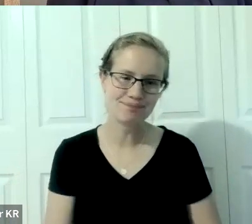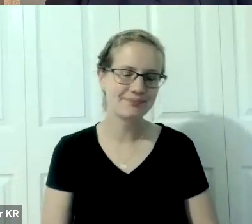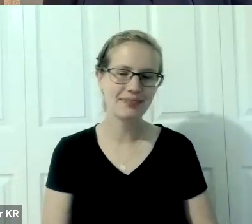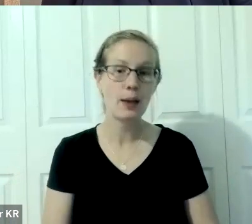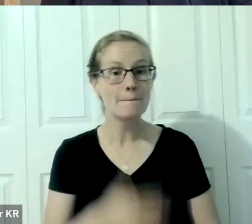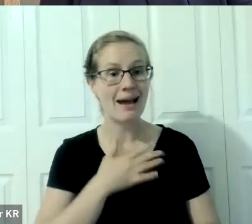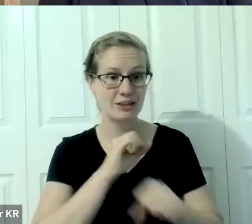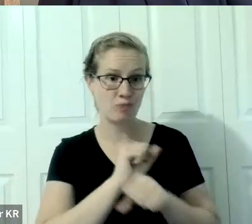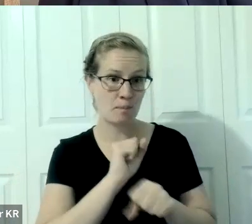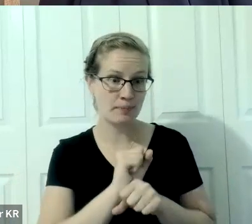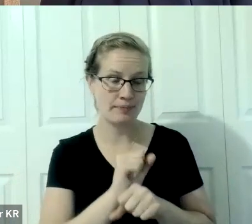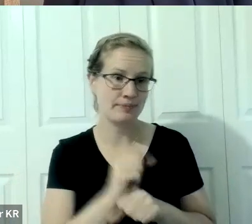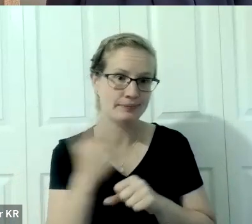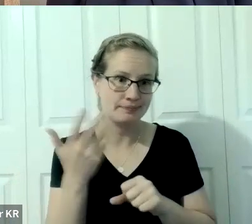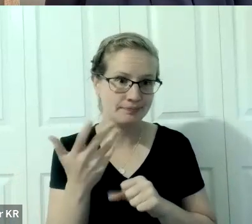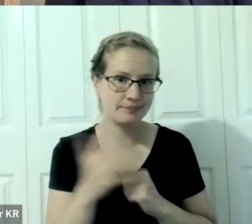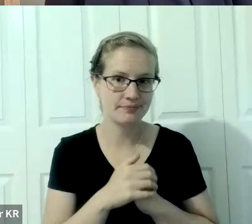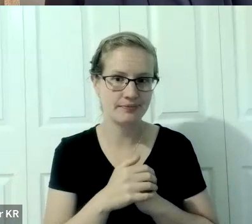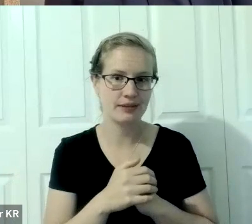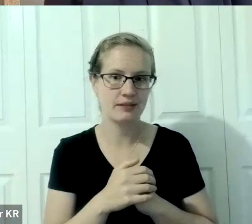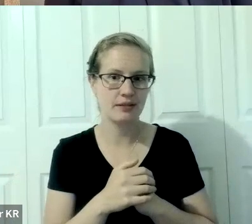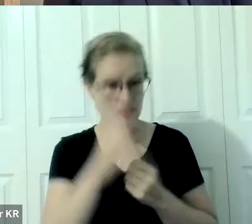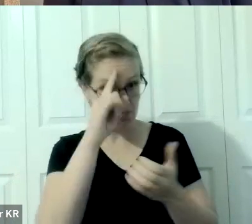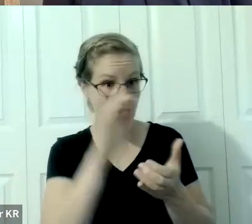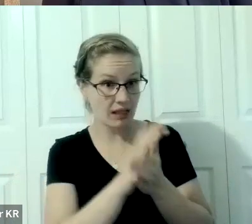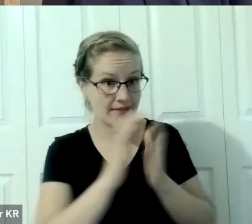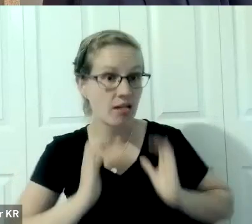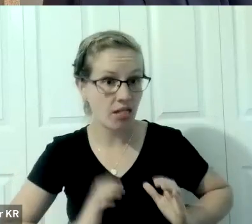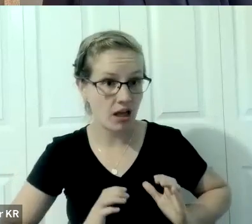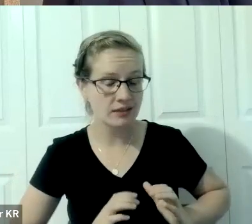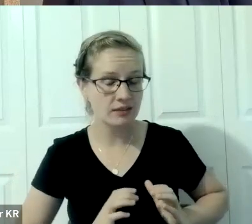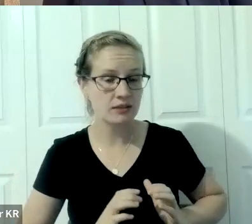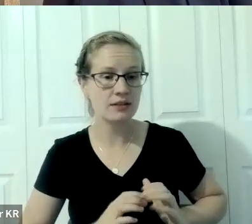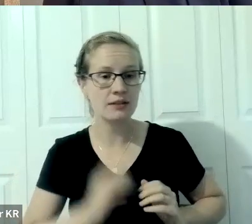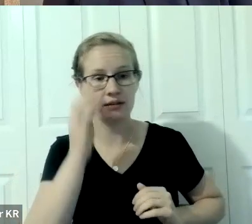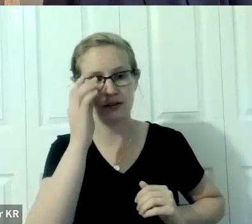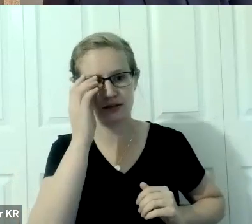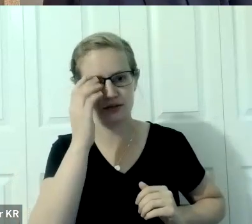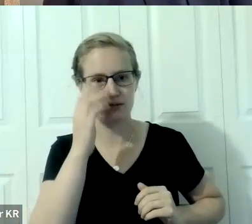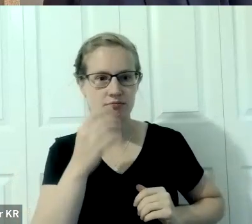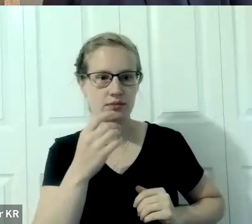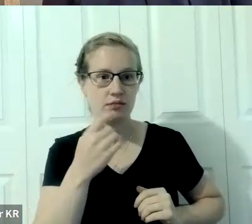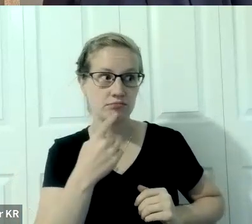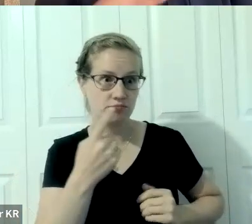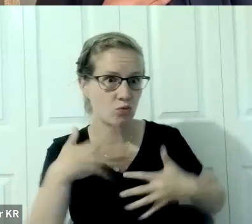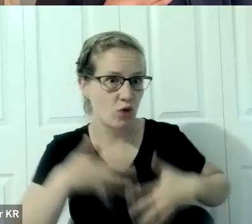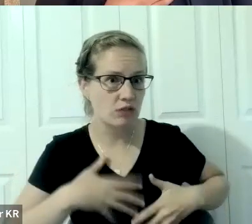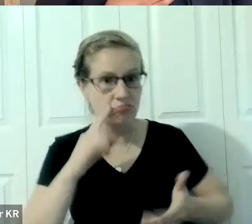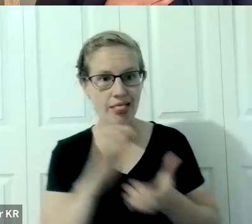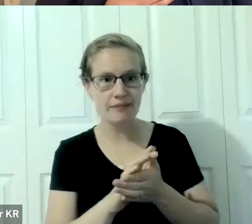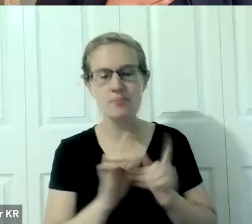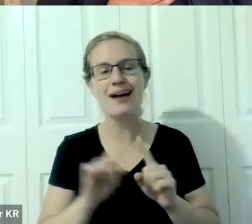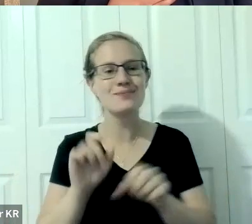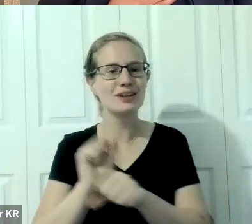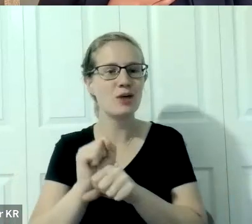my job is obviously to believe clients. And so if they're saying they're depressed, I believe them, but my job is